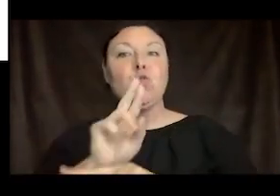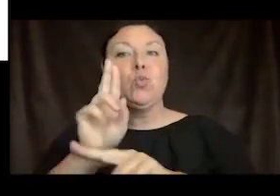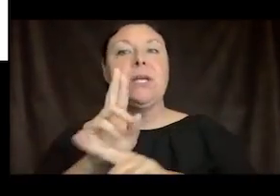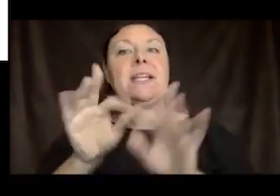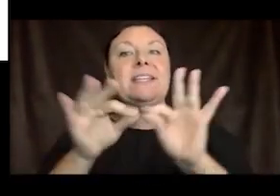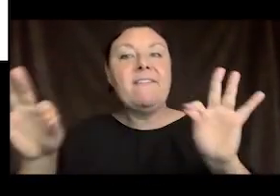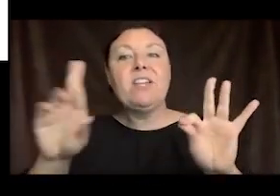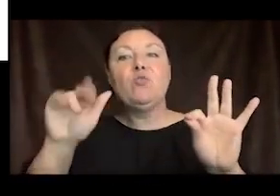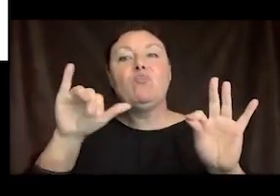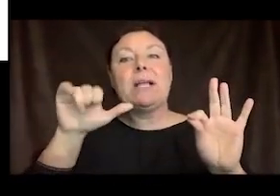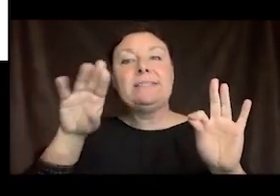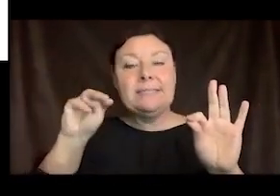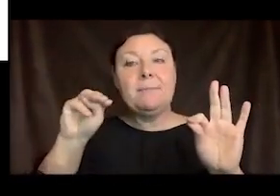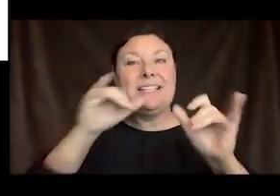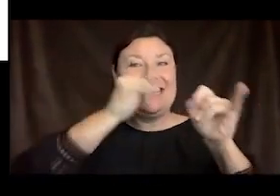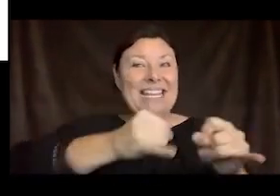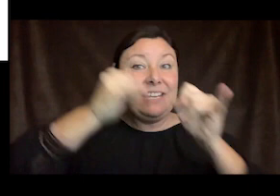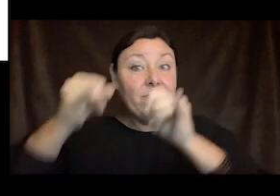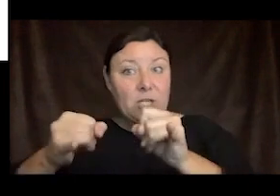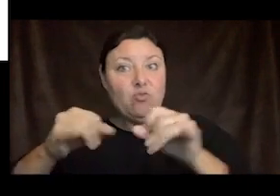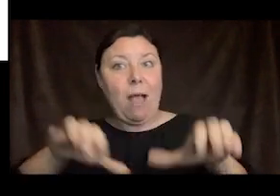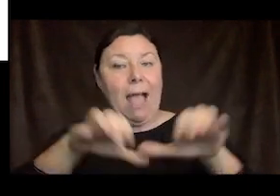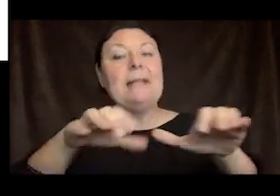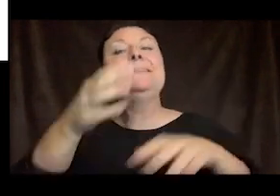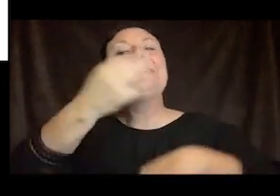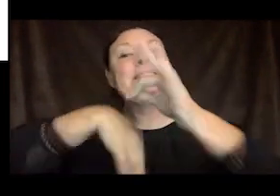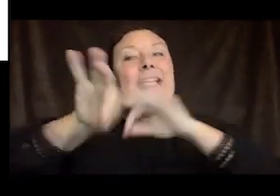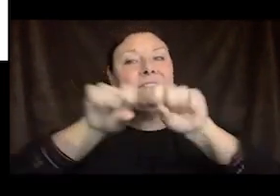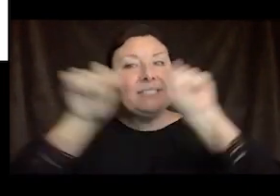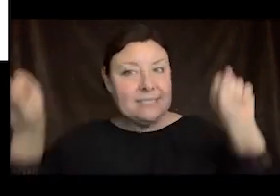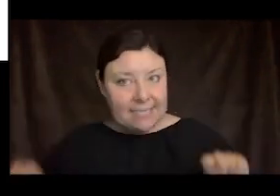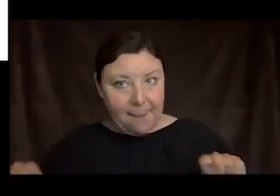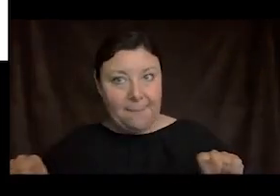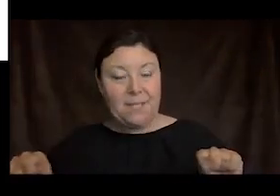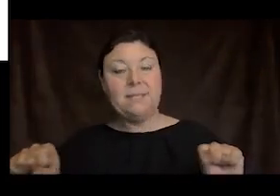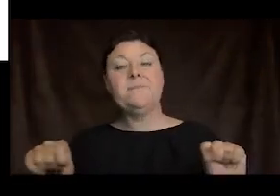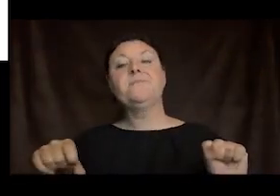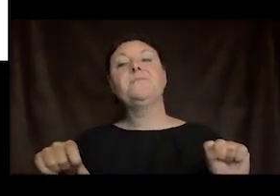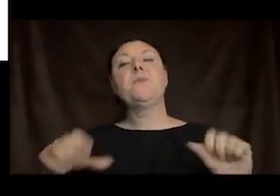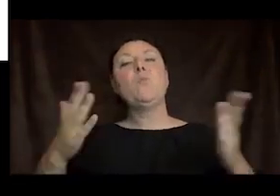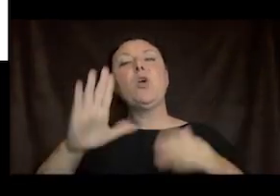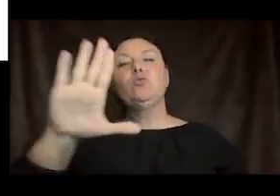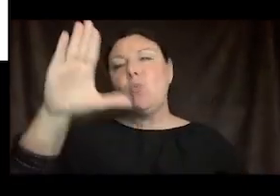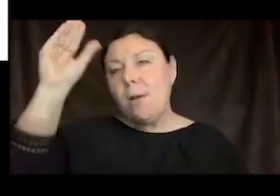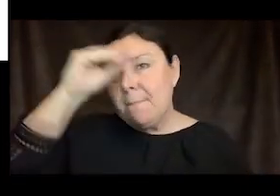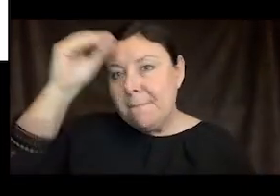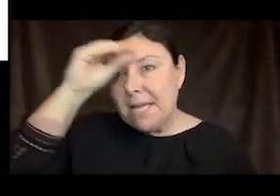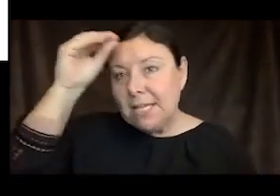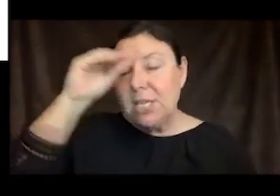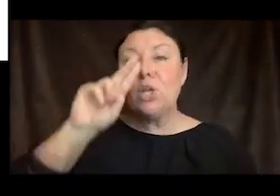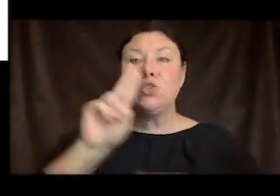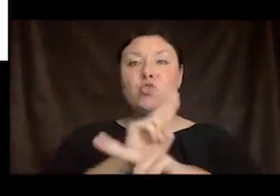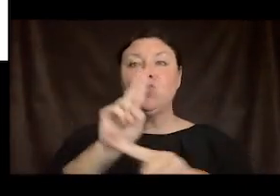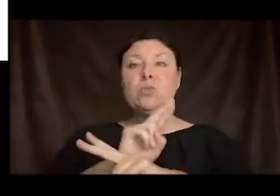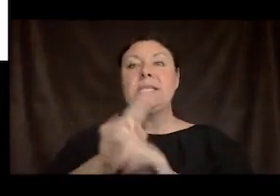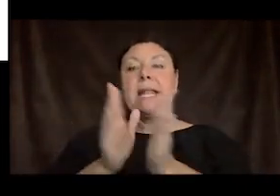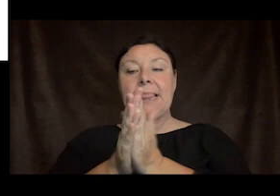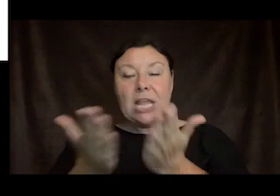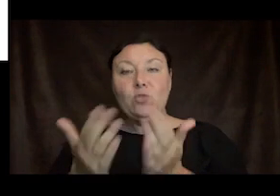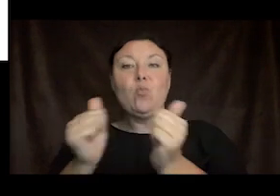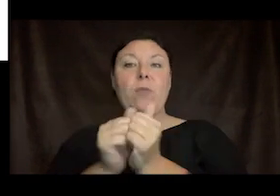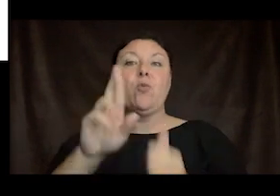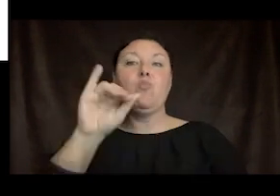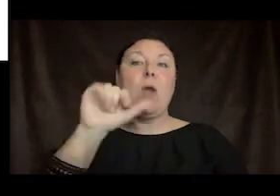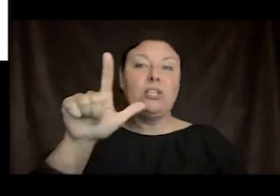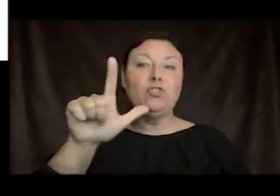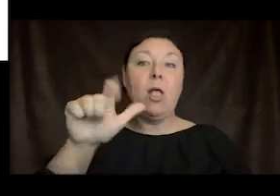definition of racism as individual acts instead of systemic. What is your opinion on using literature with racial agendas in the classroom?